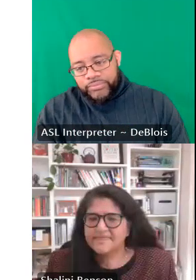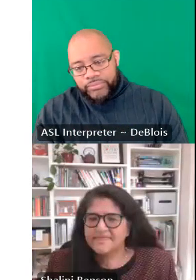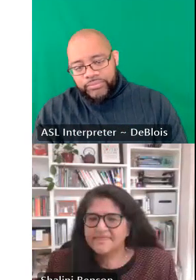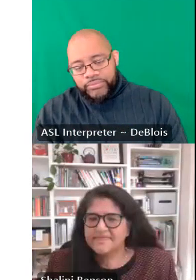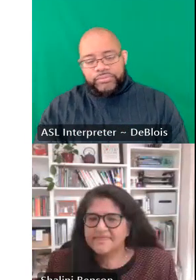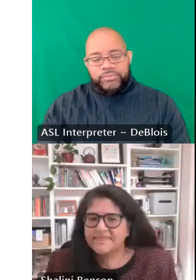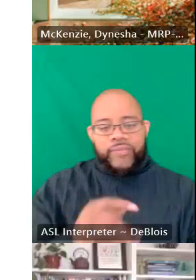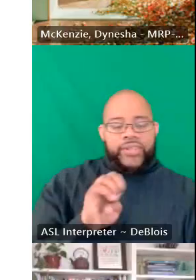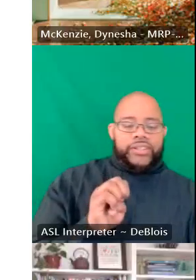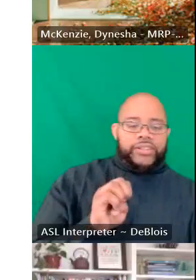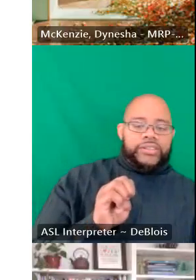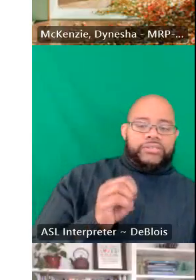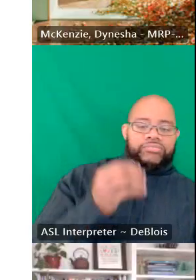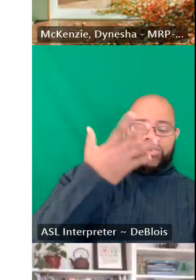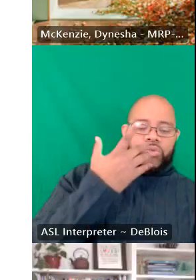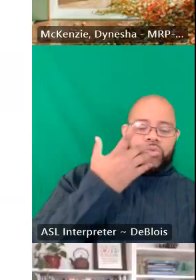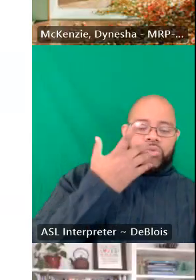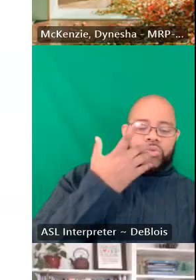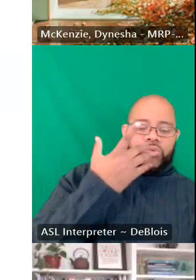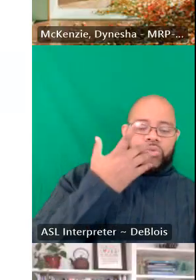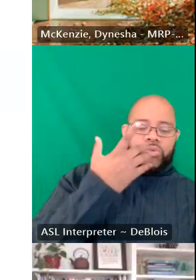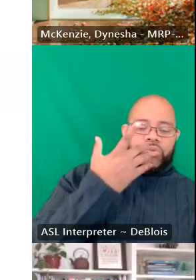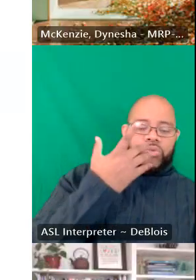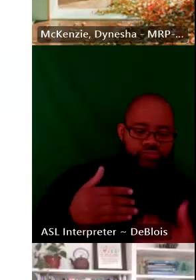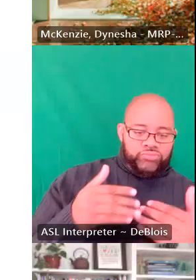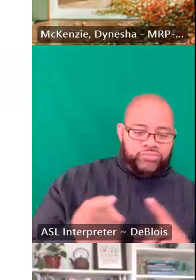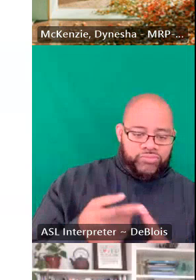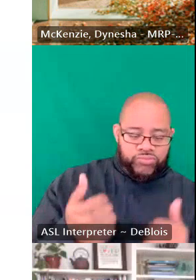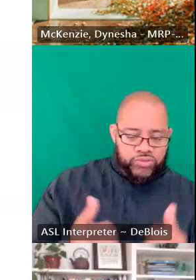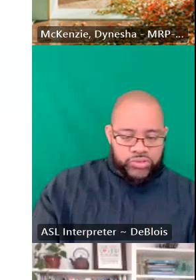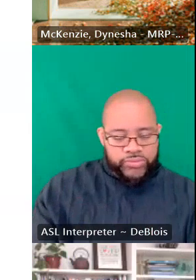Stephanie, tell us which one to go for.